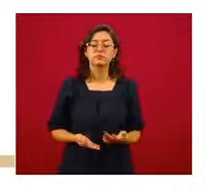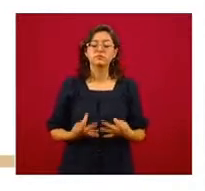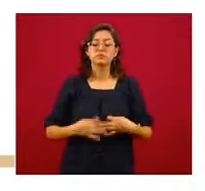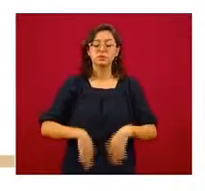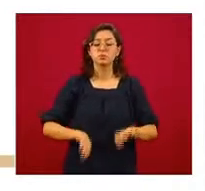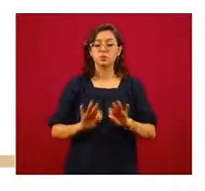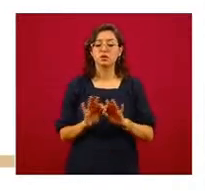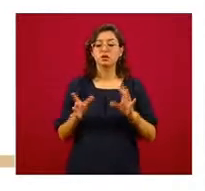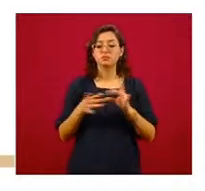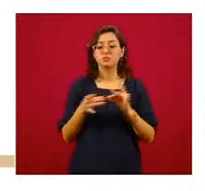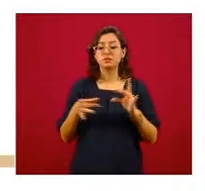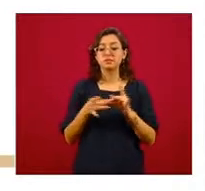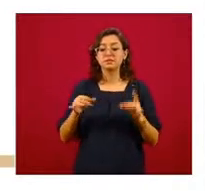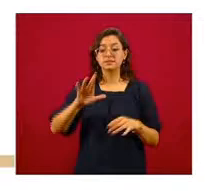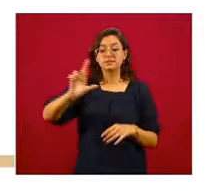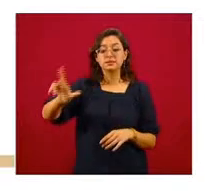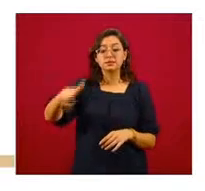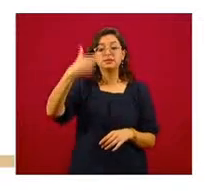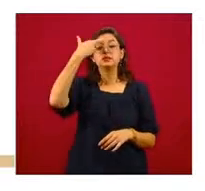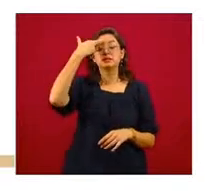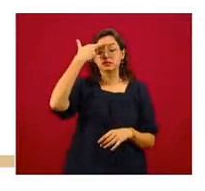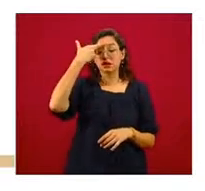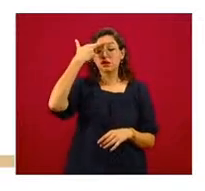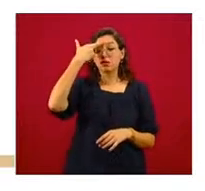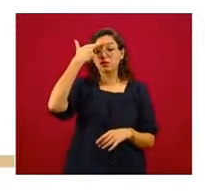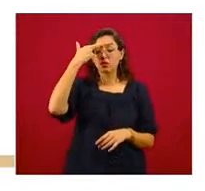the first 2 indicators